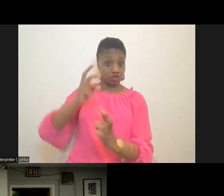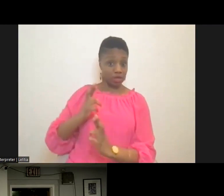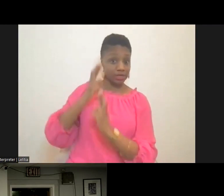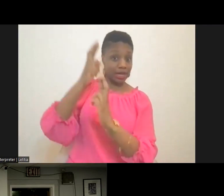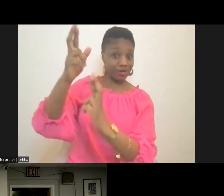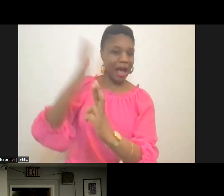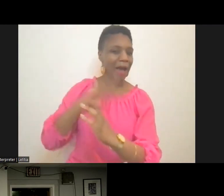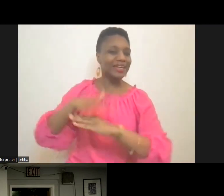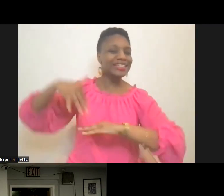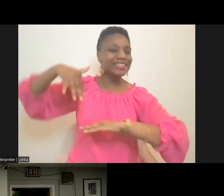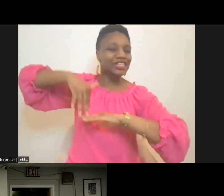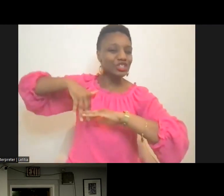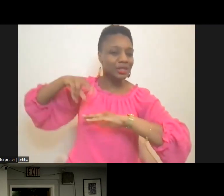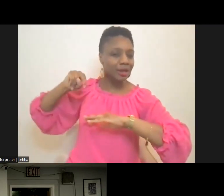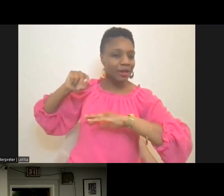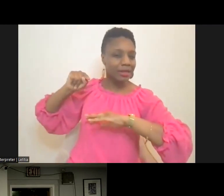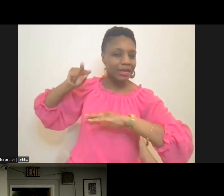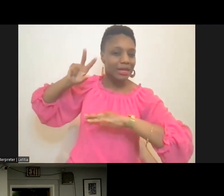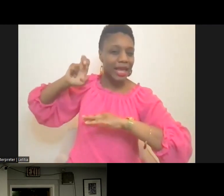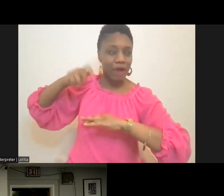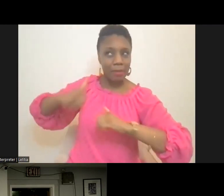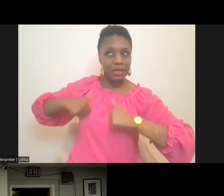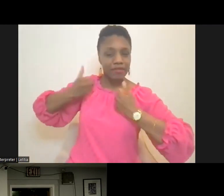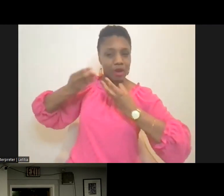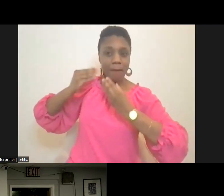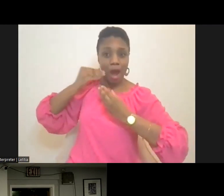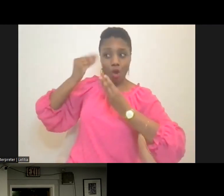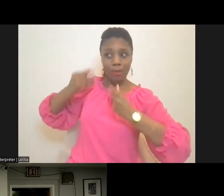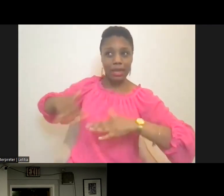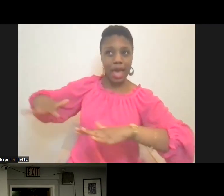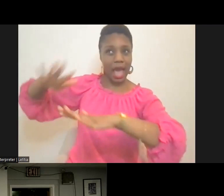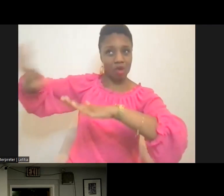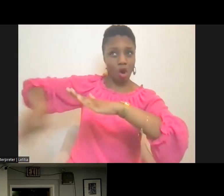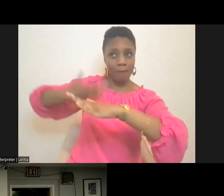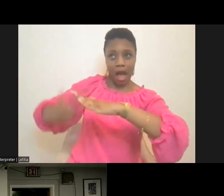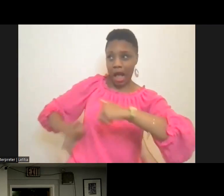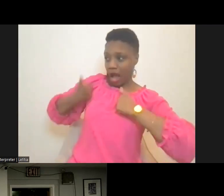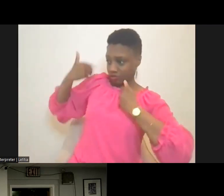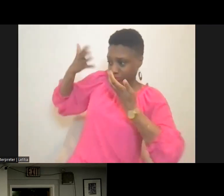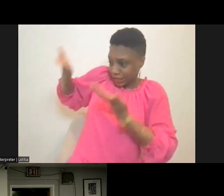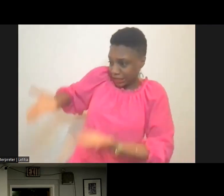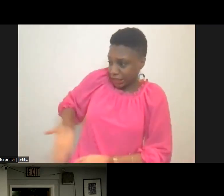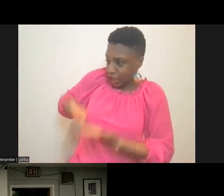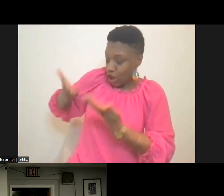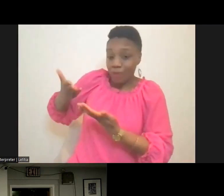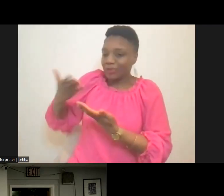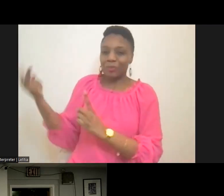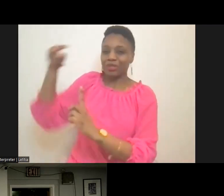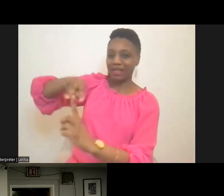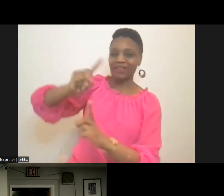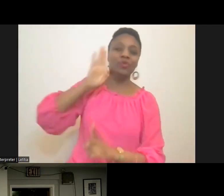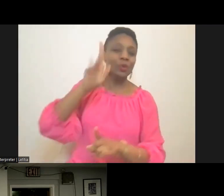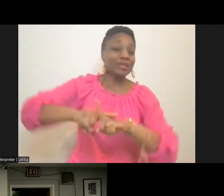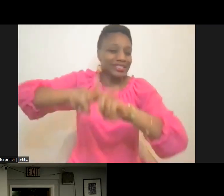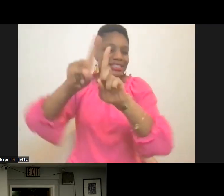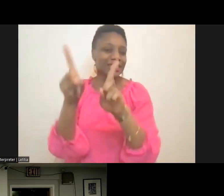Indigenous person and a Native person who living on my homelands my entire life, who, you know, for just an example, takes